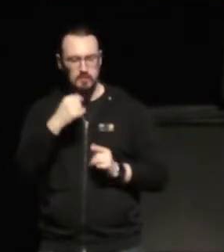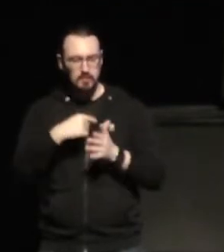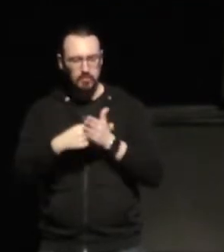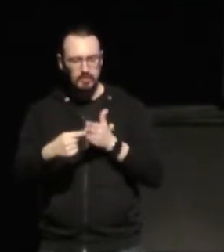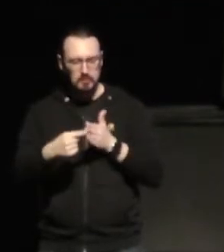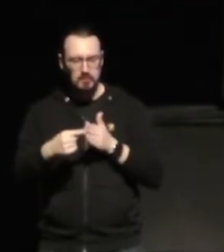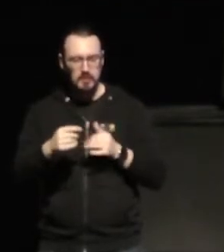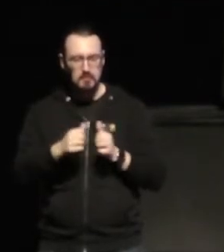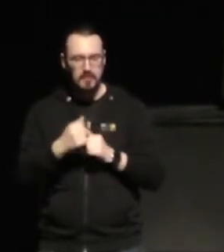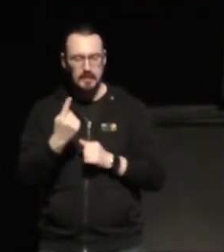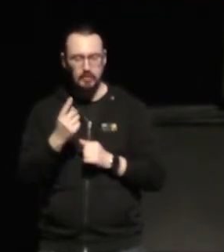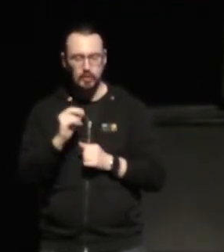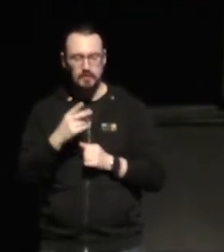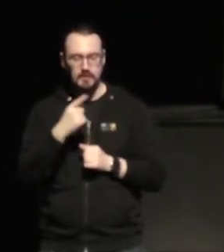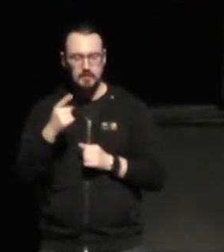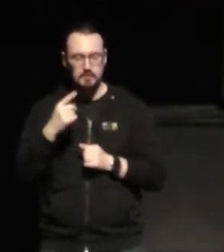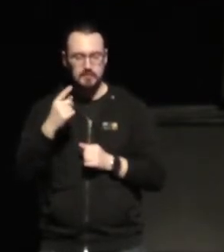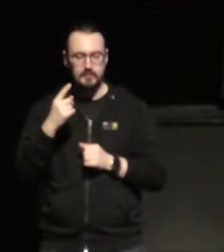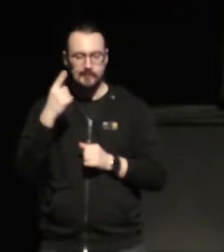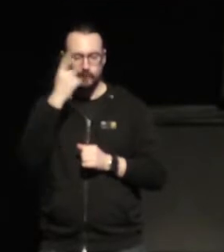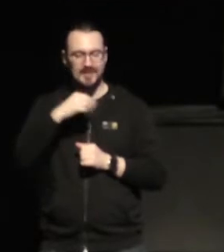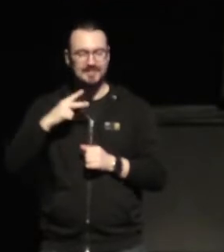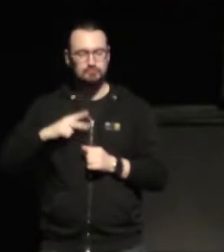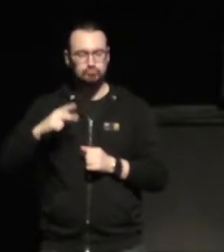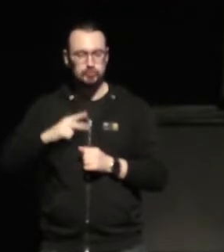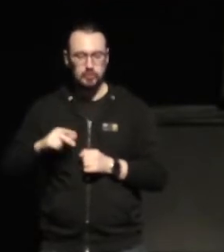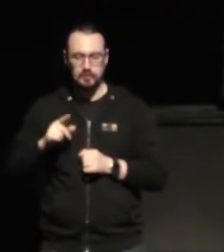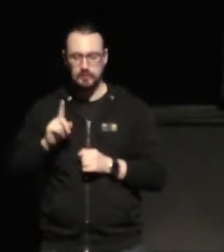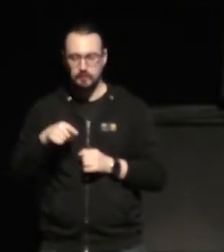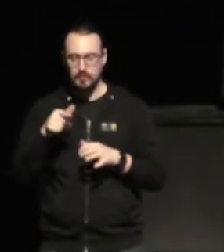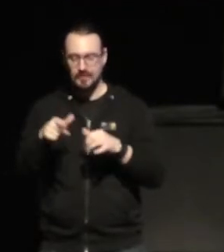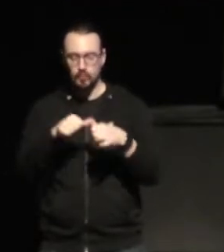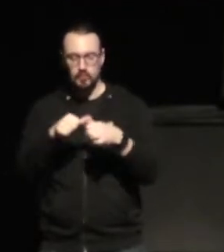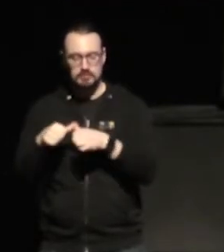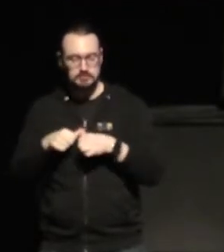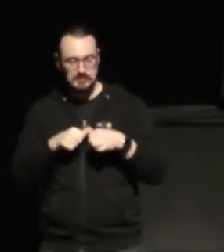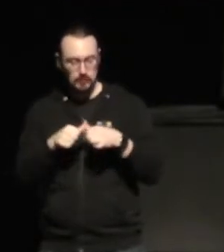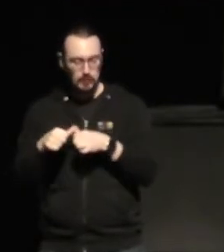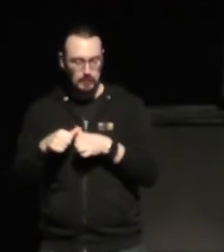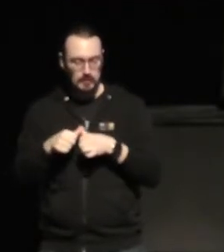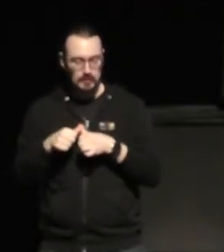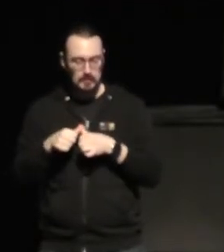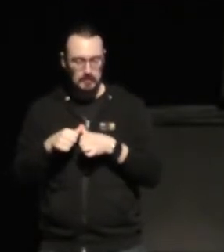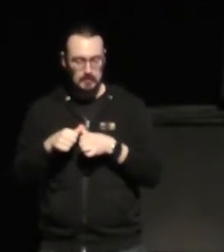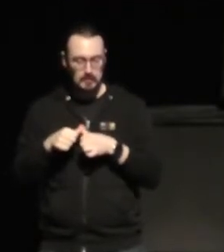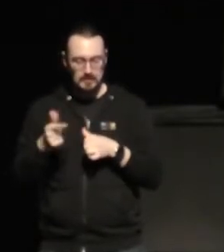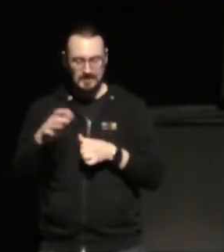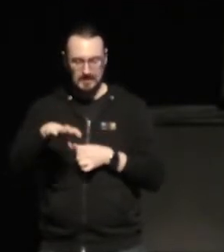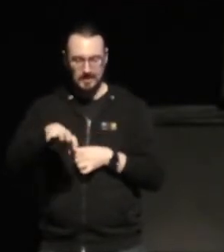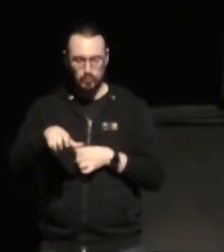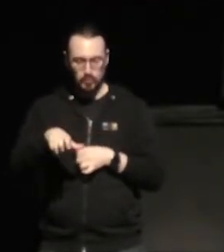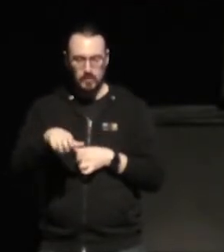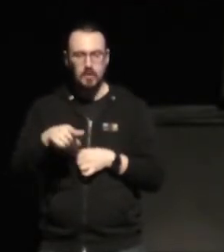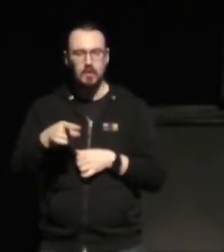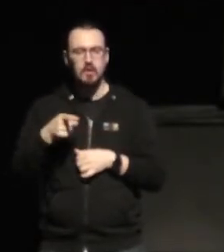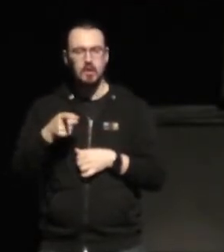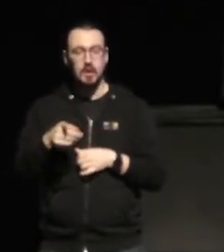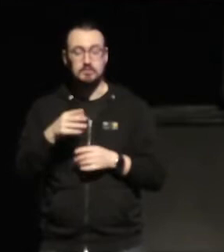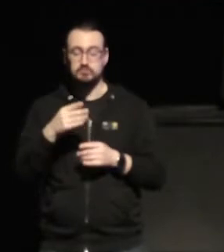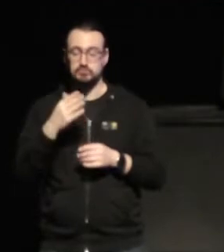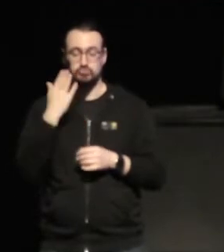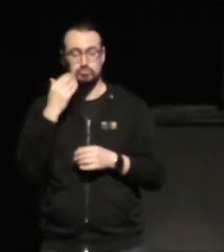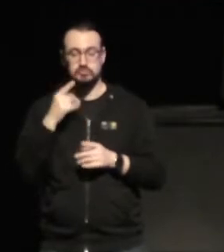but one of the head guys of the organizations there in Oregon, he just